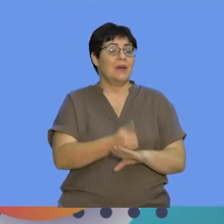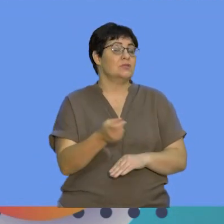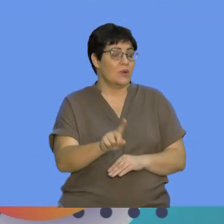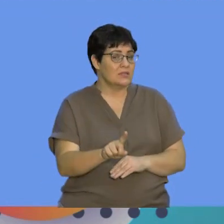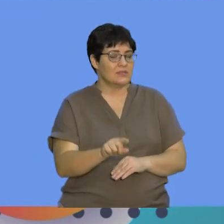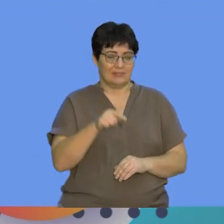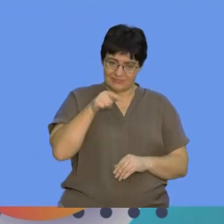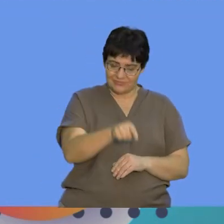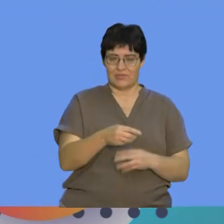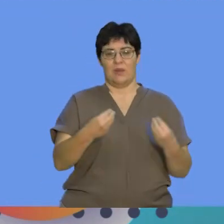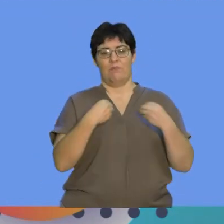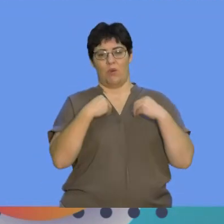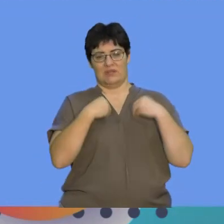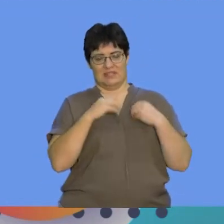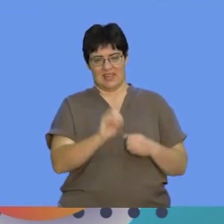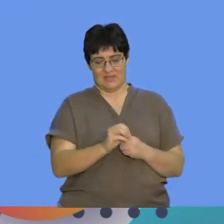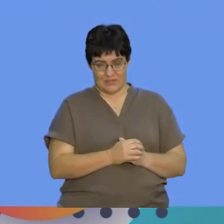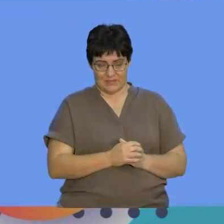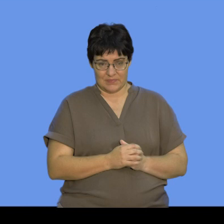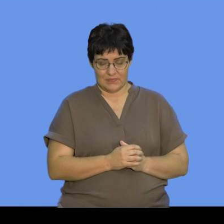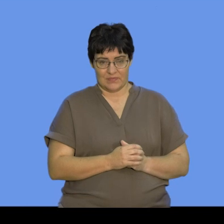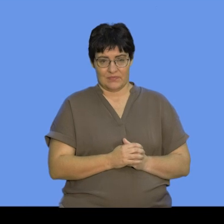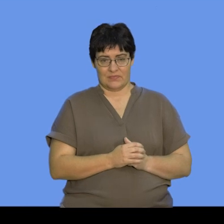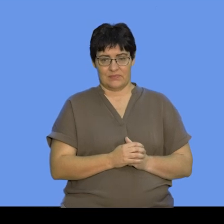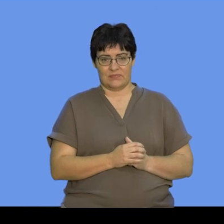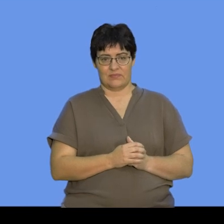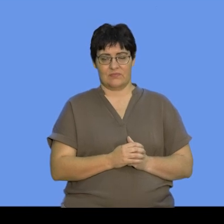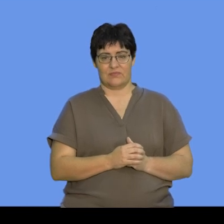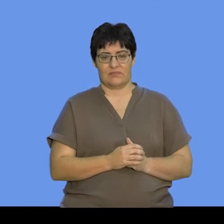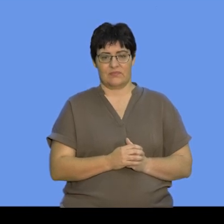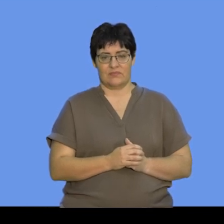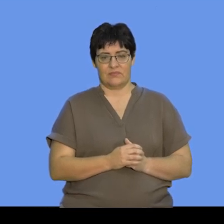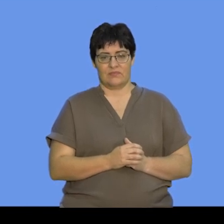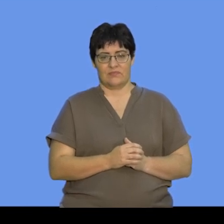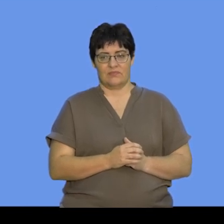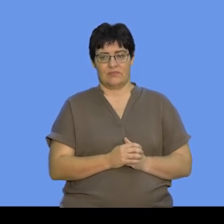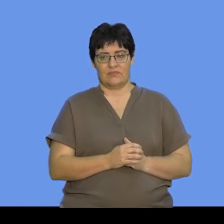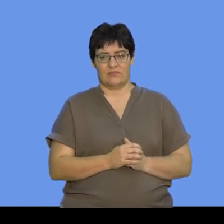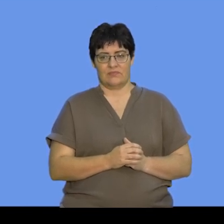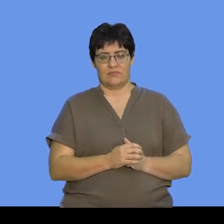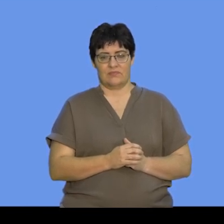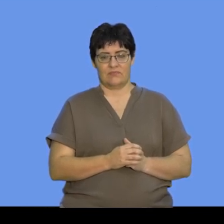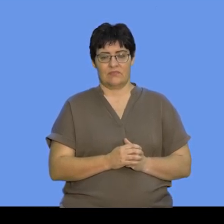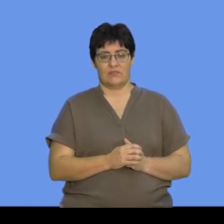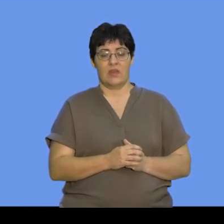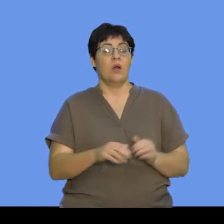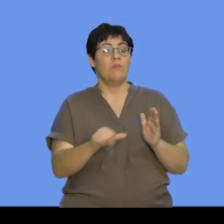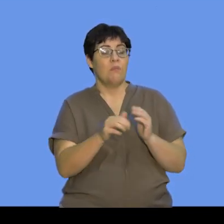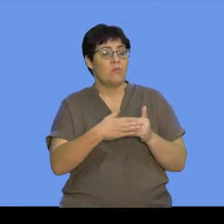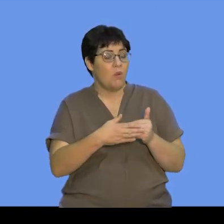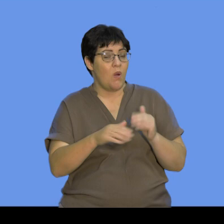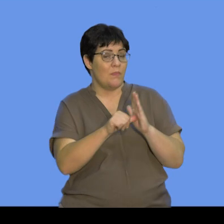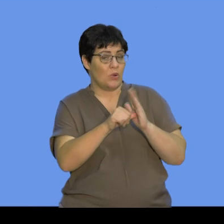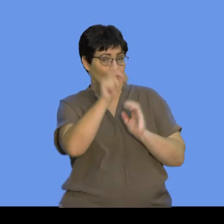properties that we shall discuss further in detail. Right. Okay. Okay. Now, the other keyword that